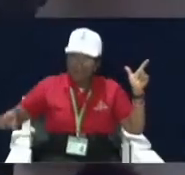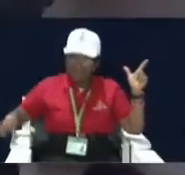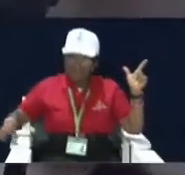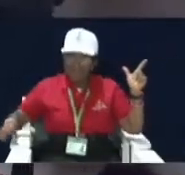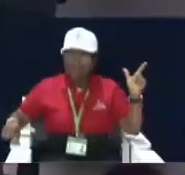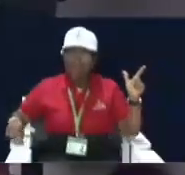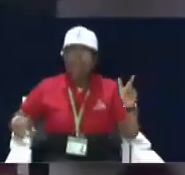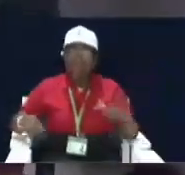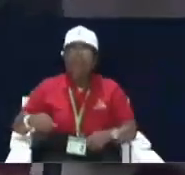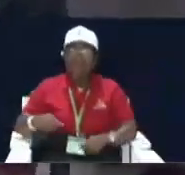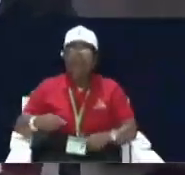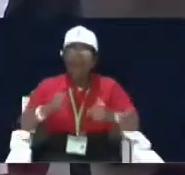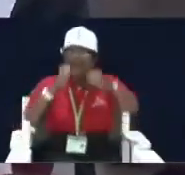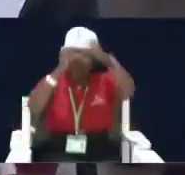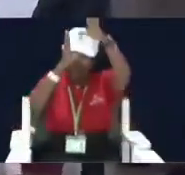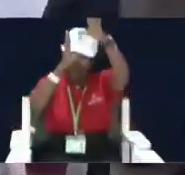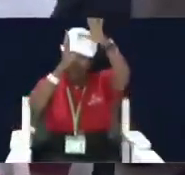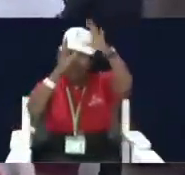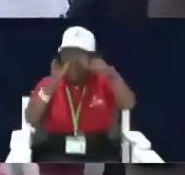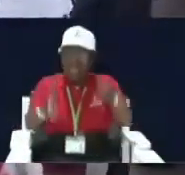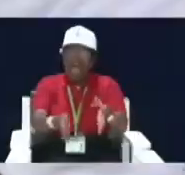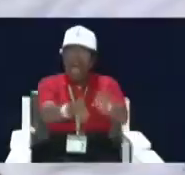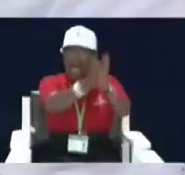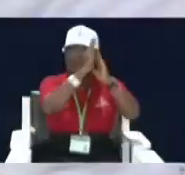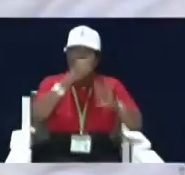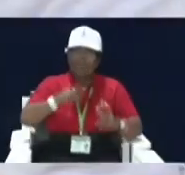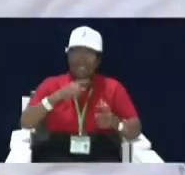Daddy asked me to decree.